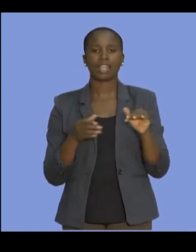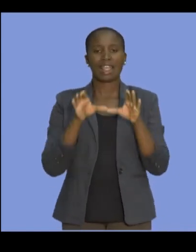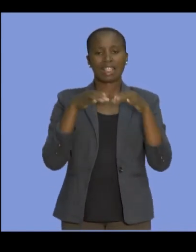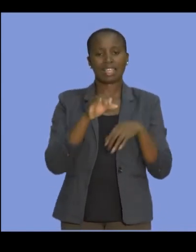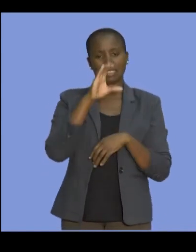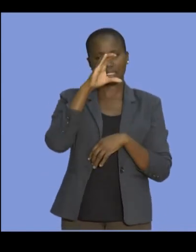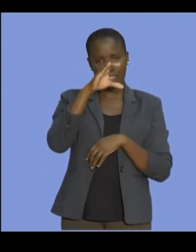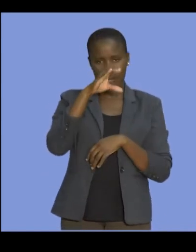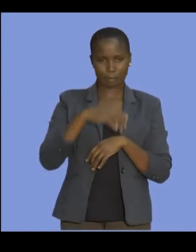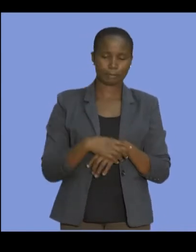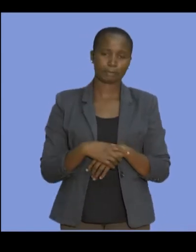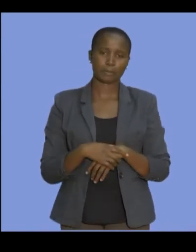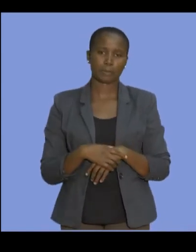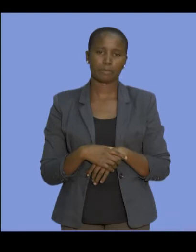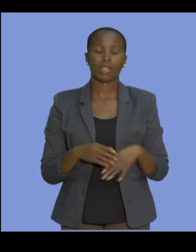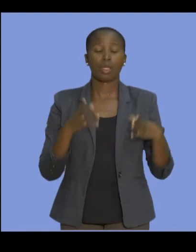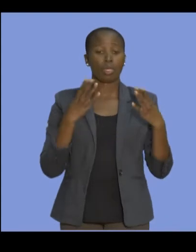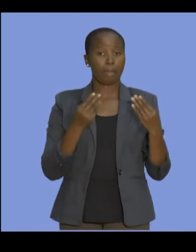Minimum value, 1.